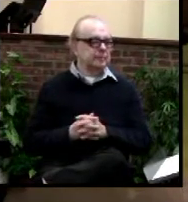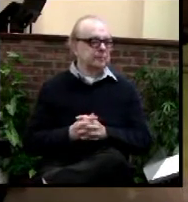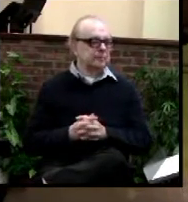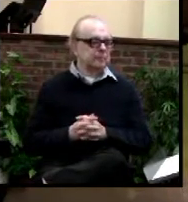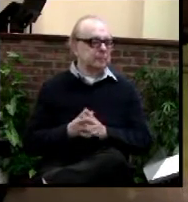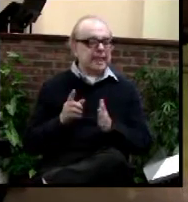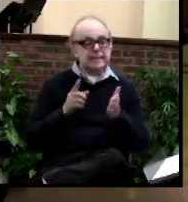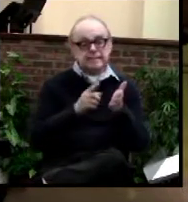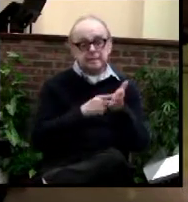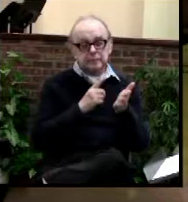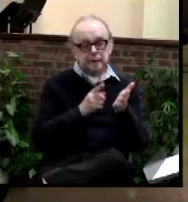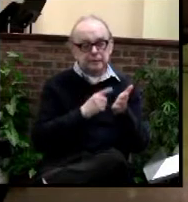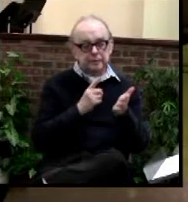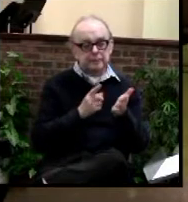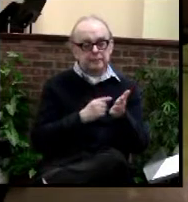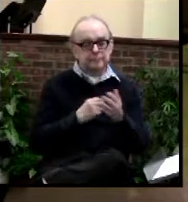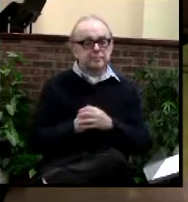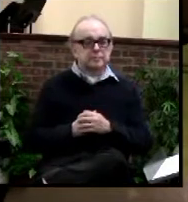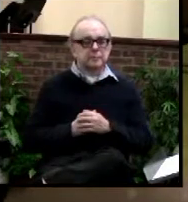sometimes